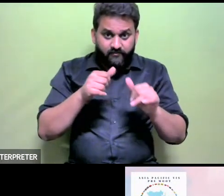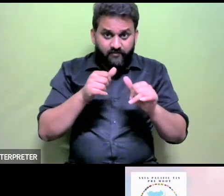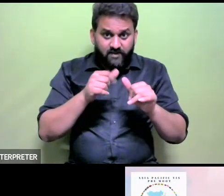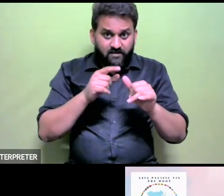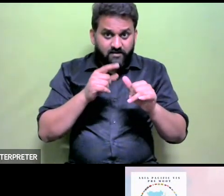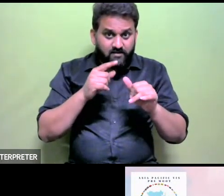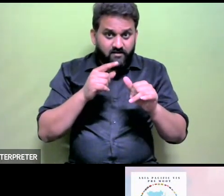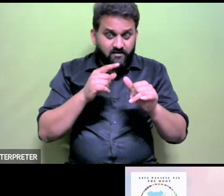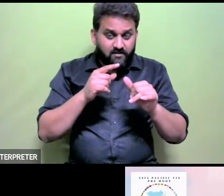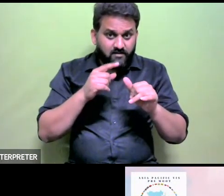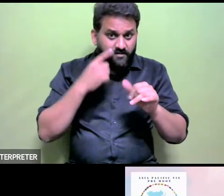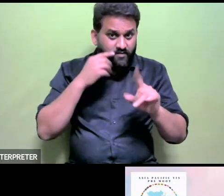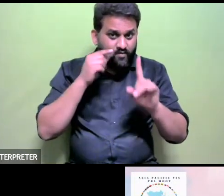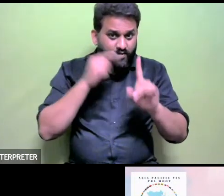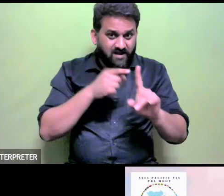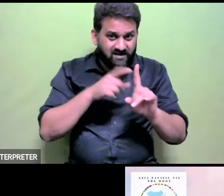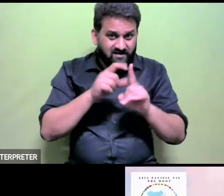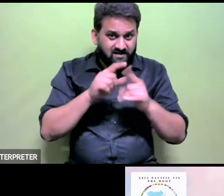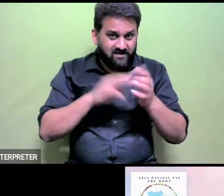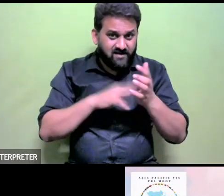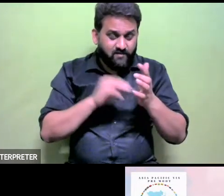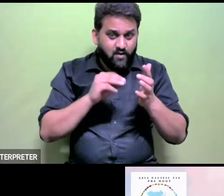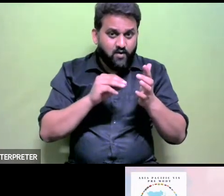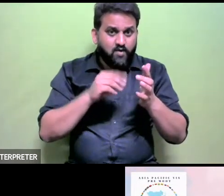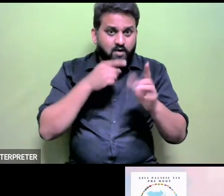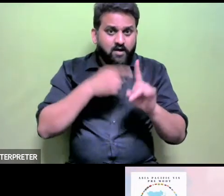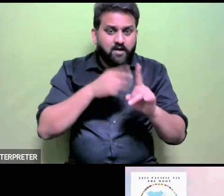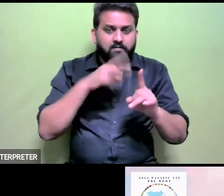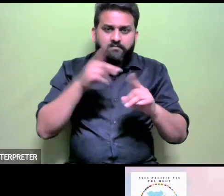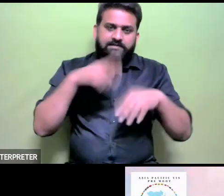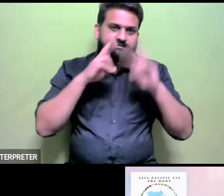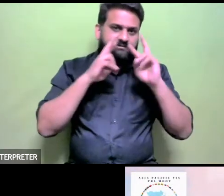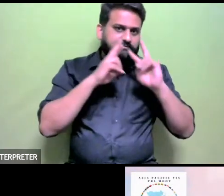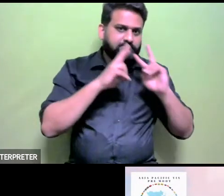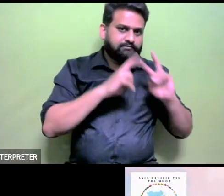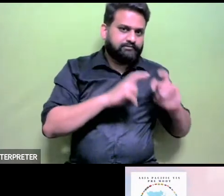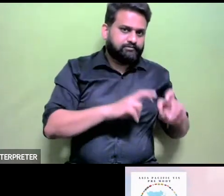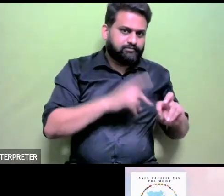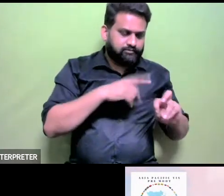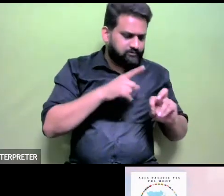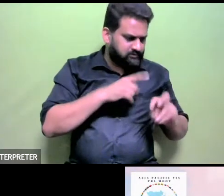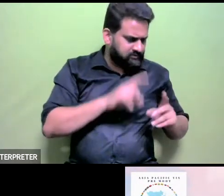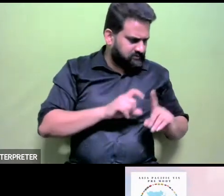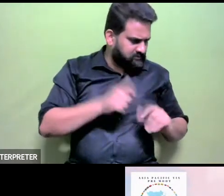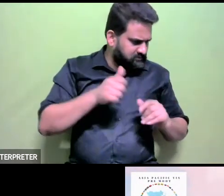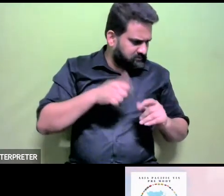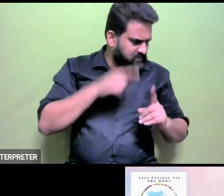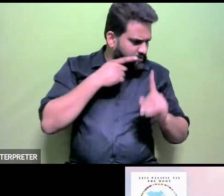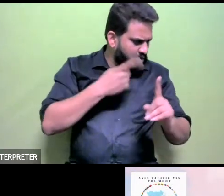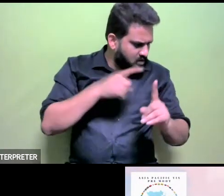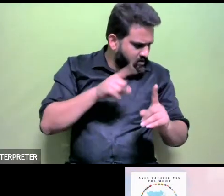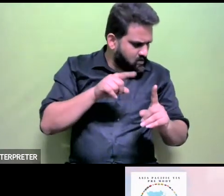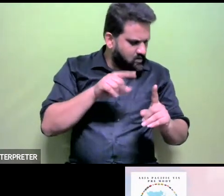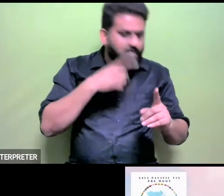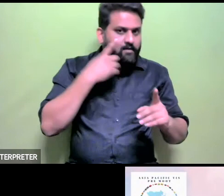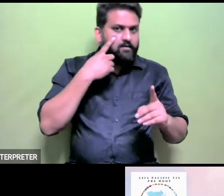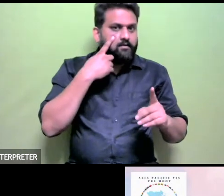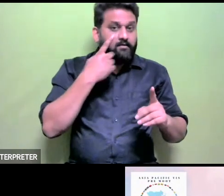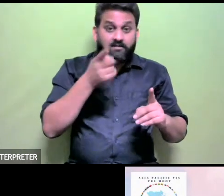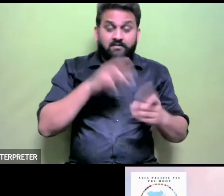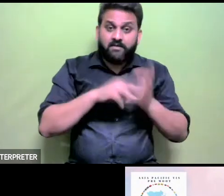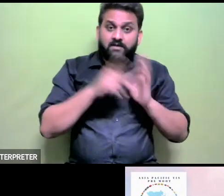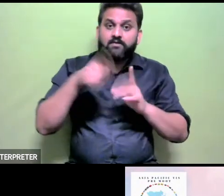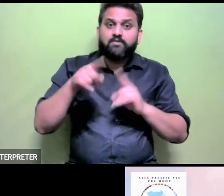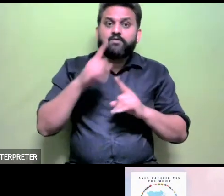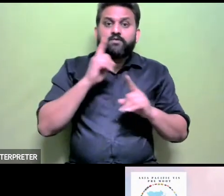memo, then in that case, you have to do the research to find out whether the award is on the right point or not. And that will be very good for you.